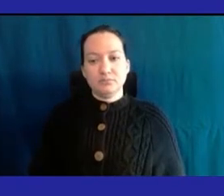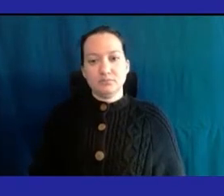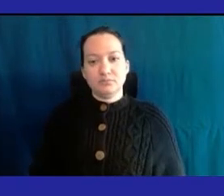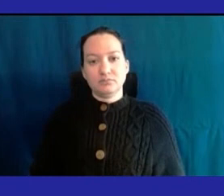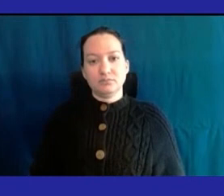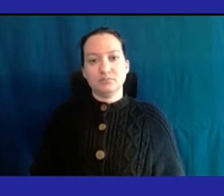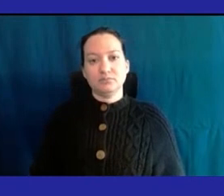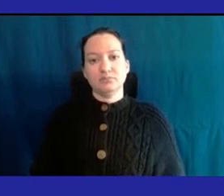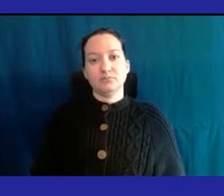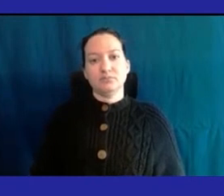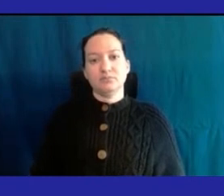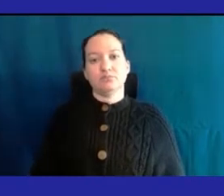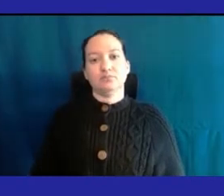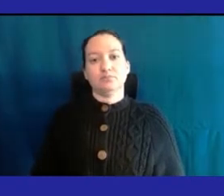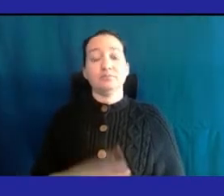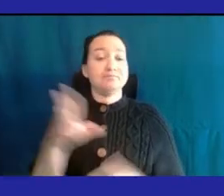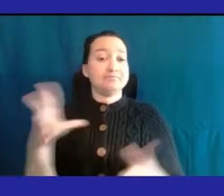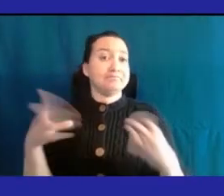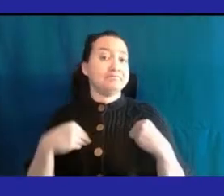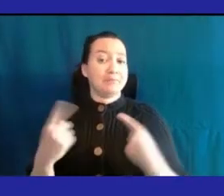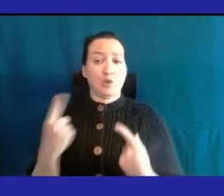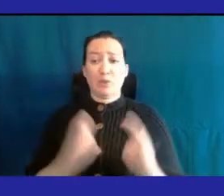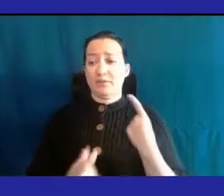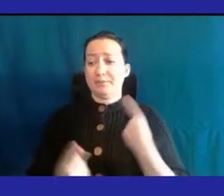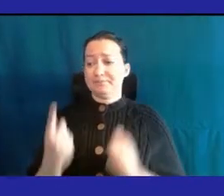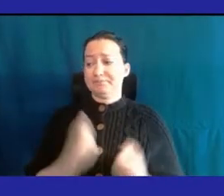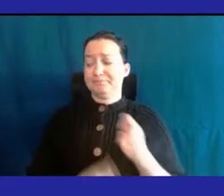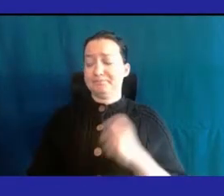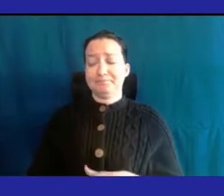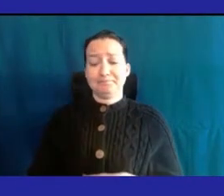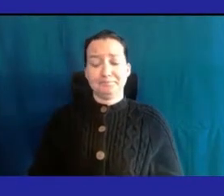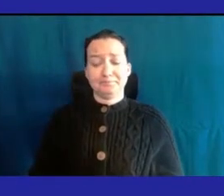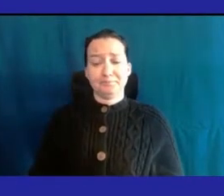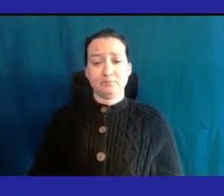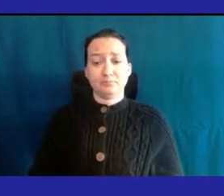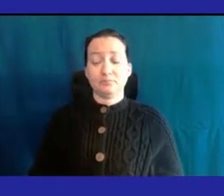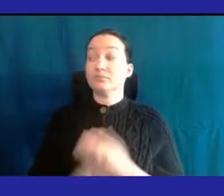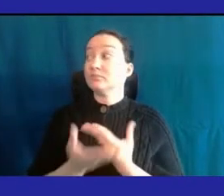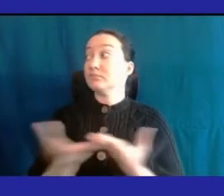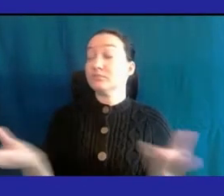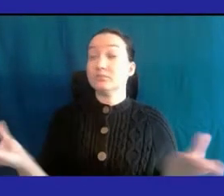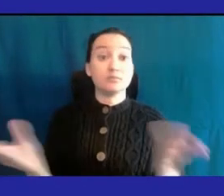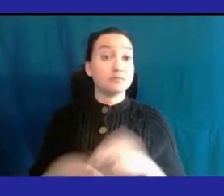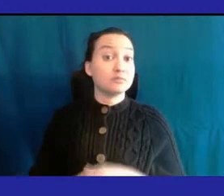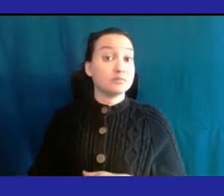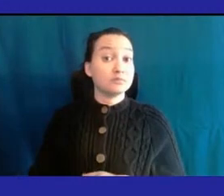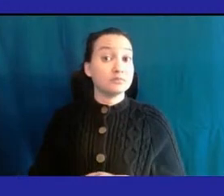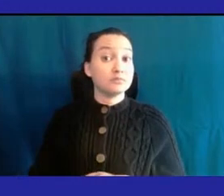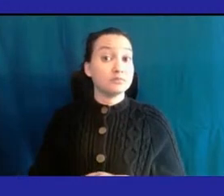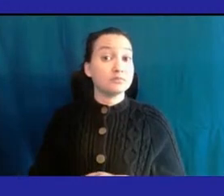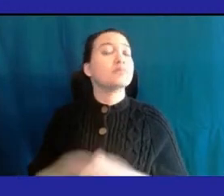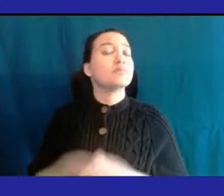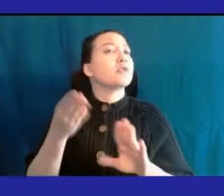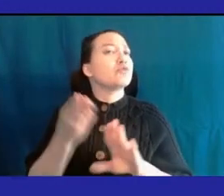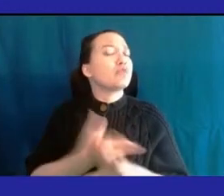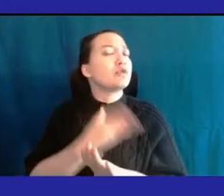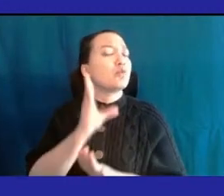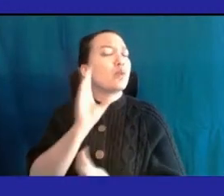And we will take any questions. Thank you. Questions? So is the construction going to